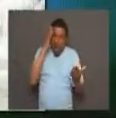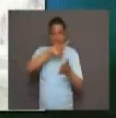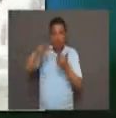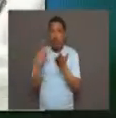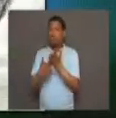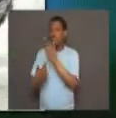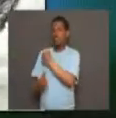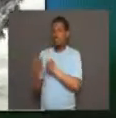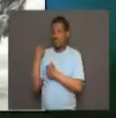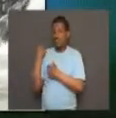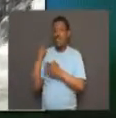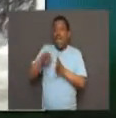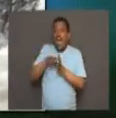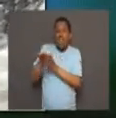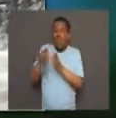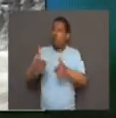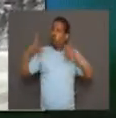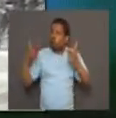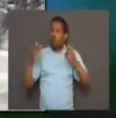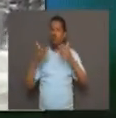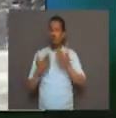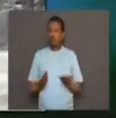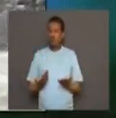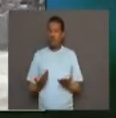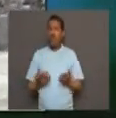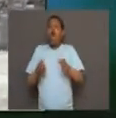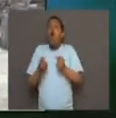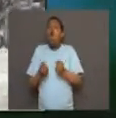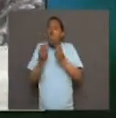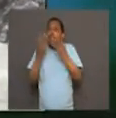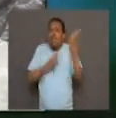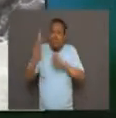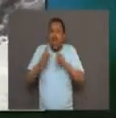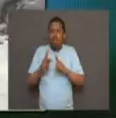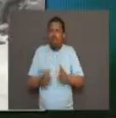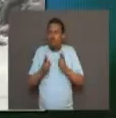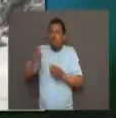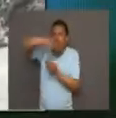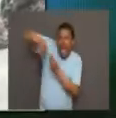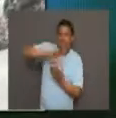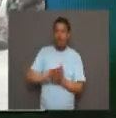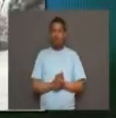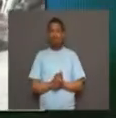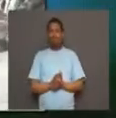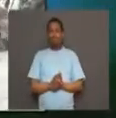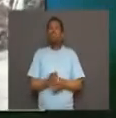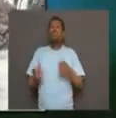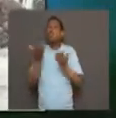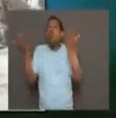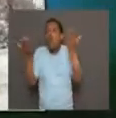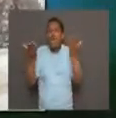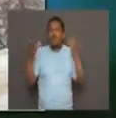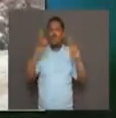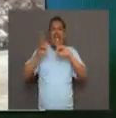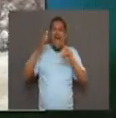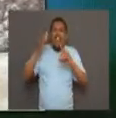river. How big is it? How many people live in the area? Where